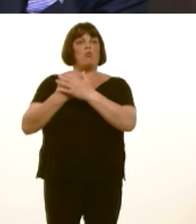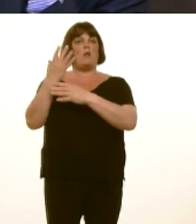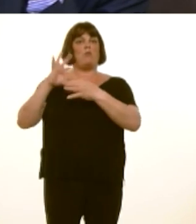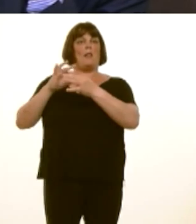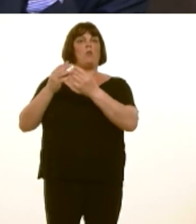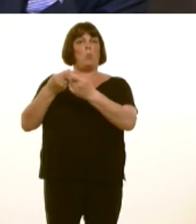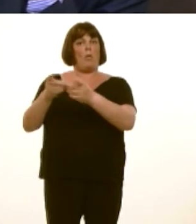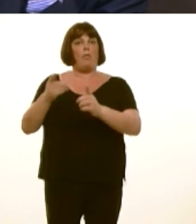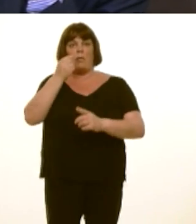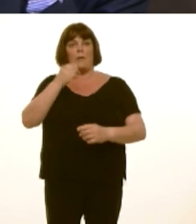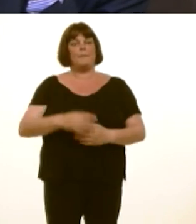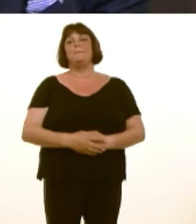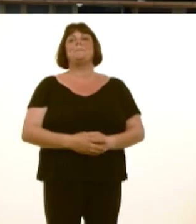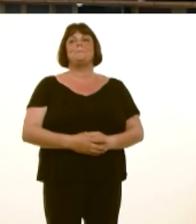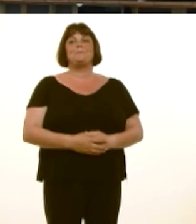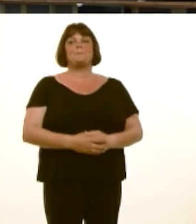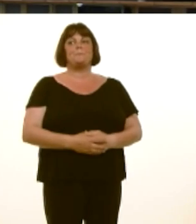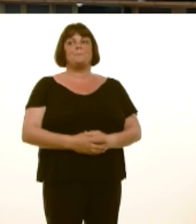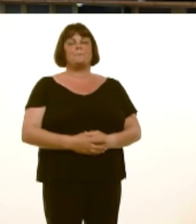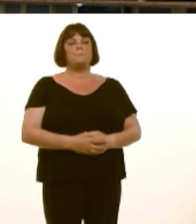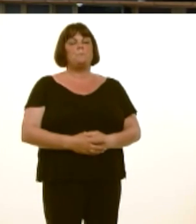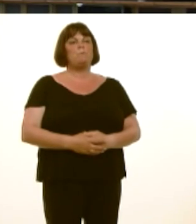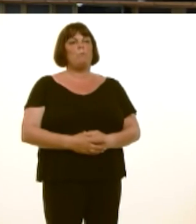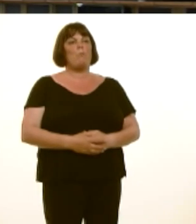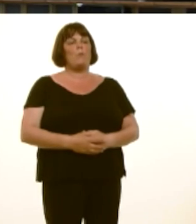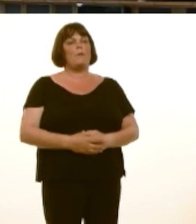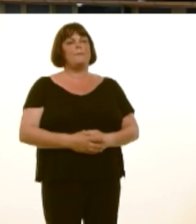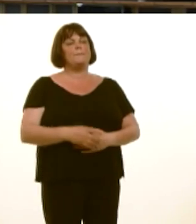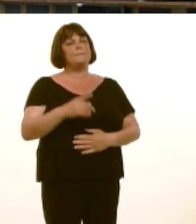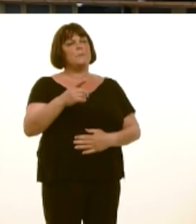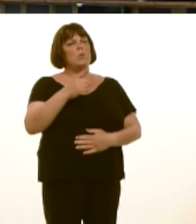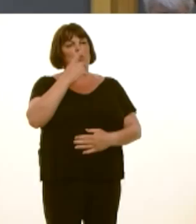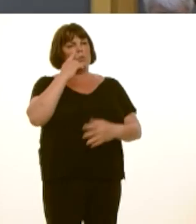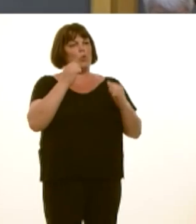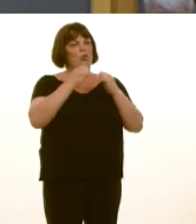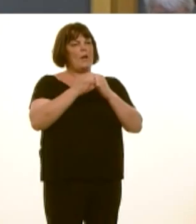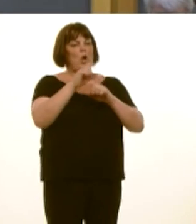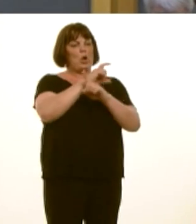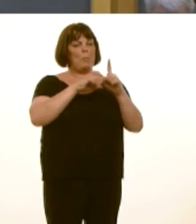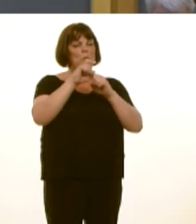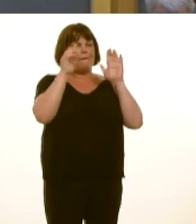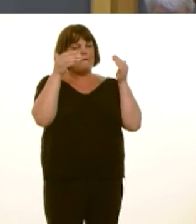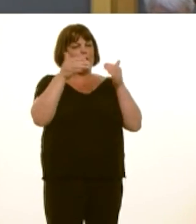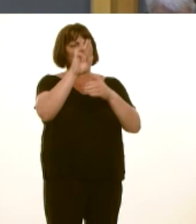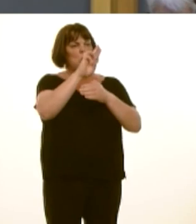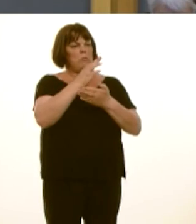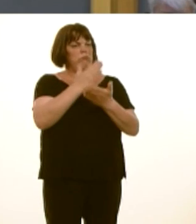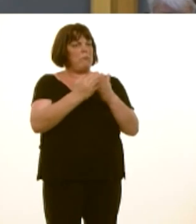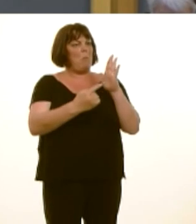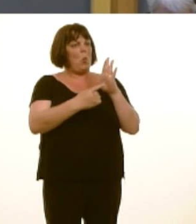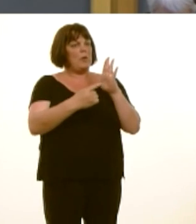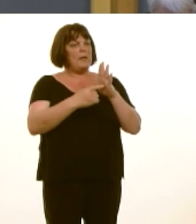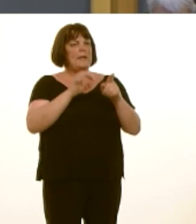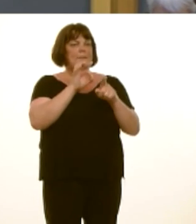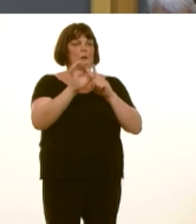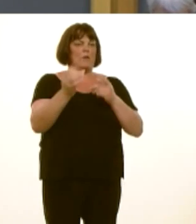John Griffiths. First Minister, would you agree with me that community-focused schools are very important in terms of engaging